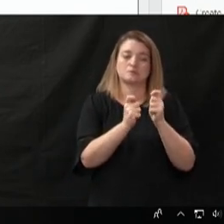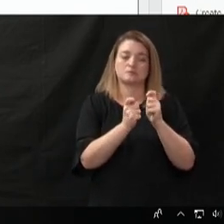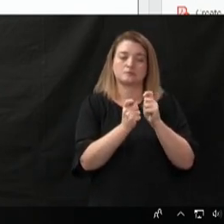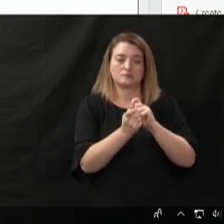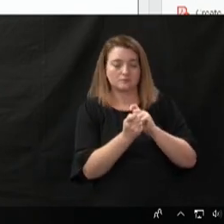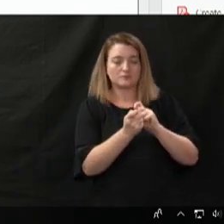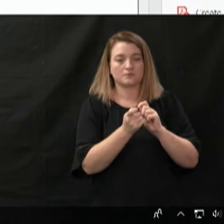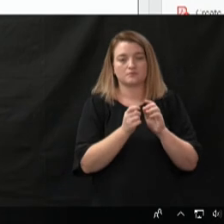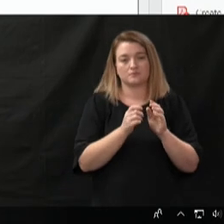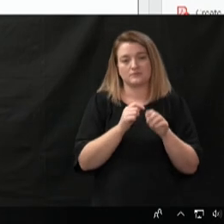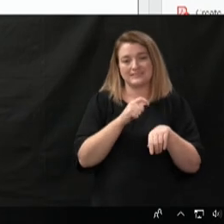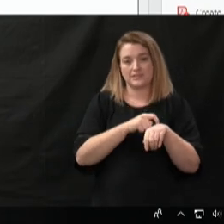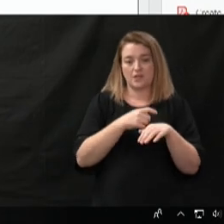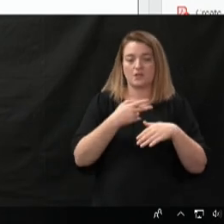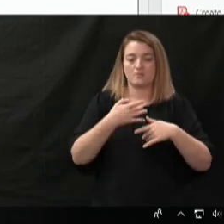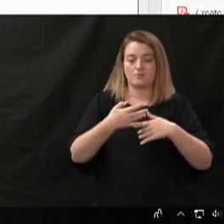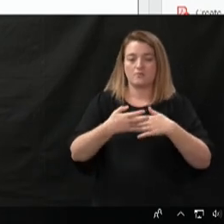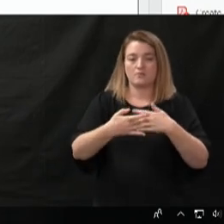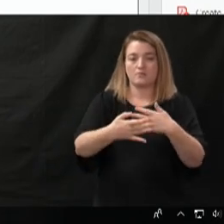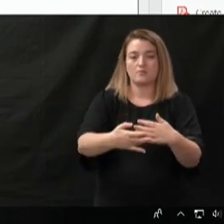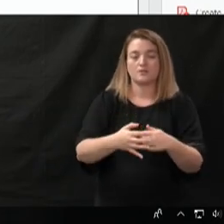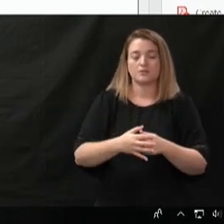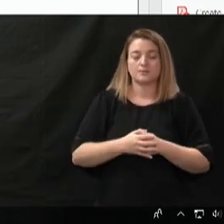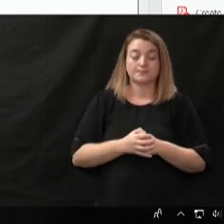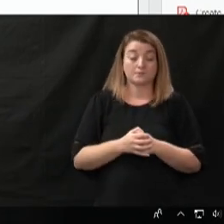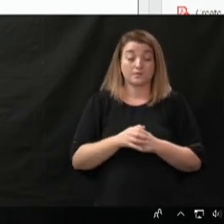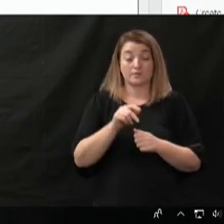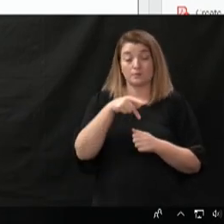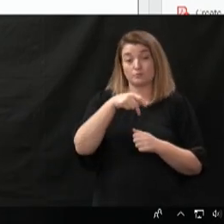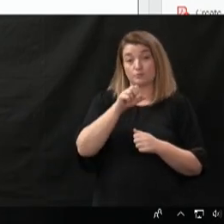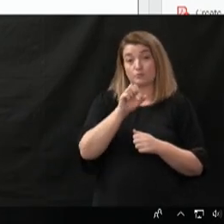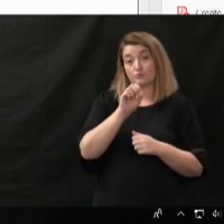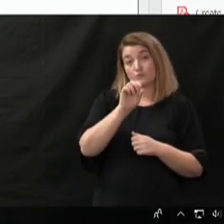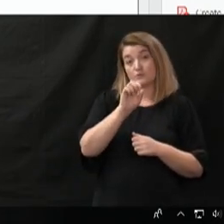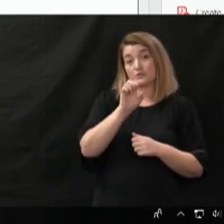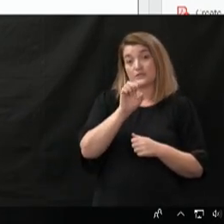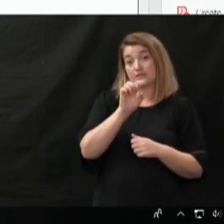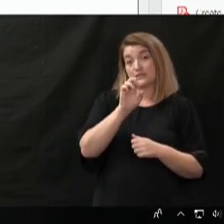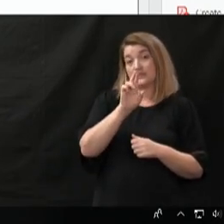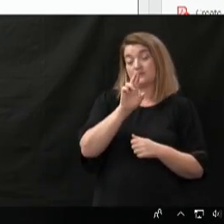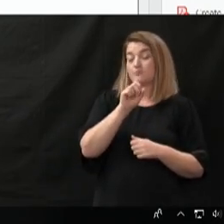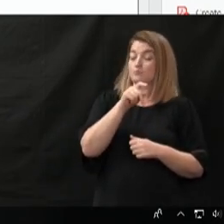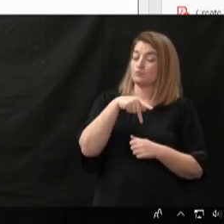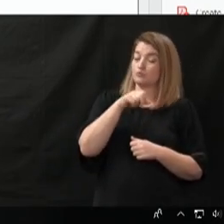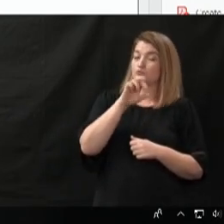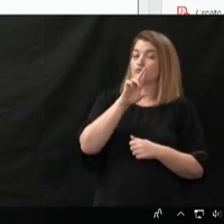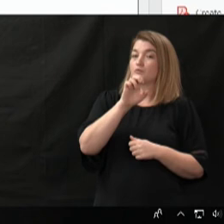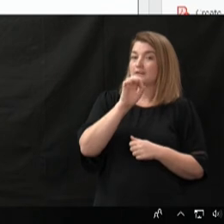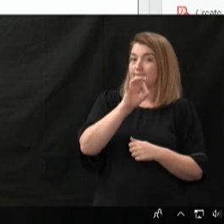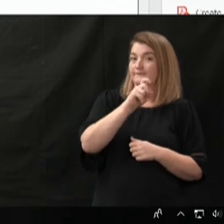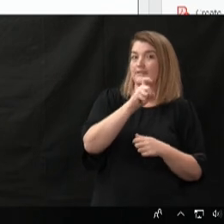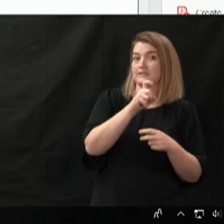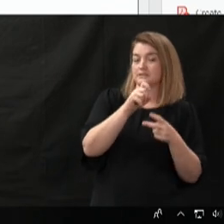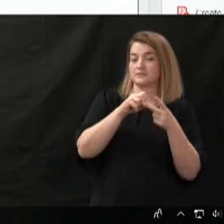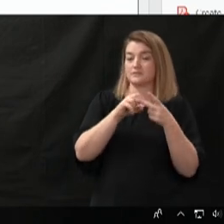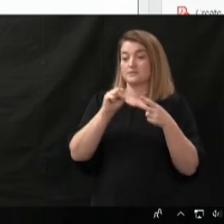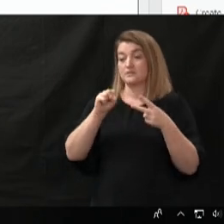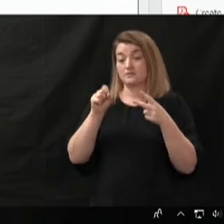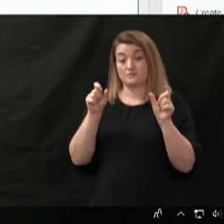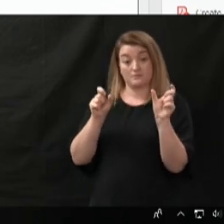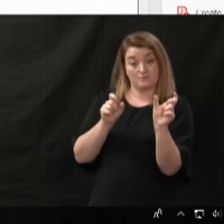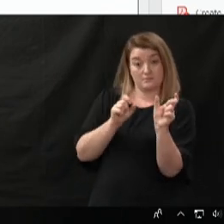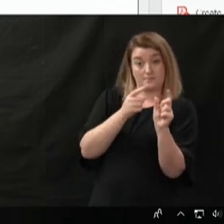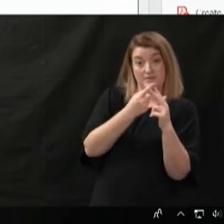way. There's bases, prefixes, suffixes, or compound words. That's how you put together